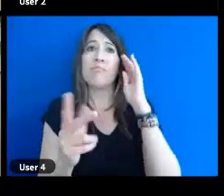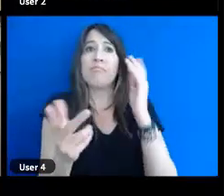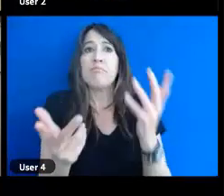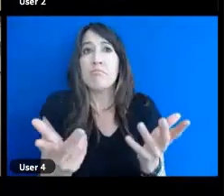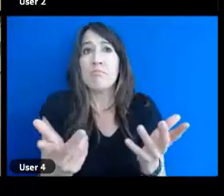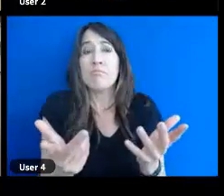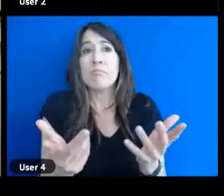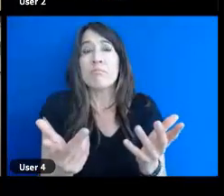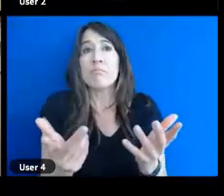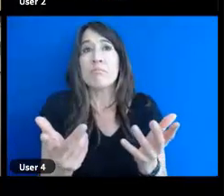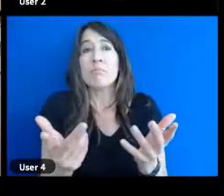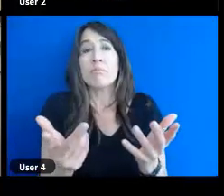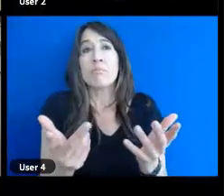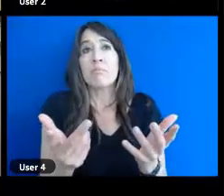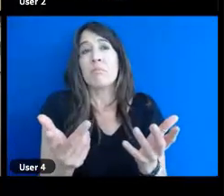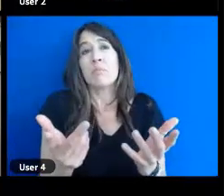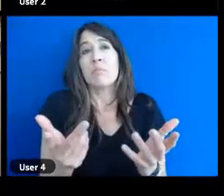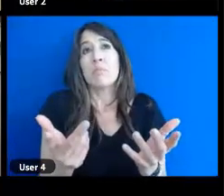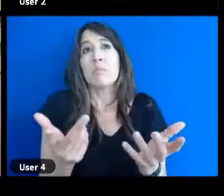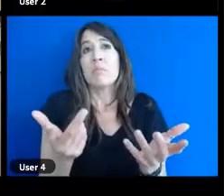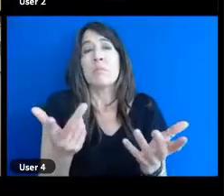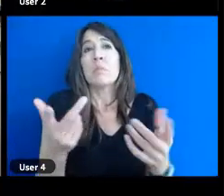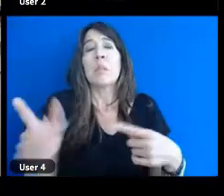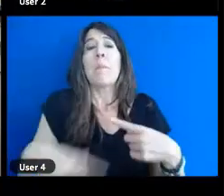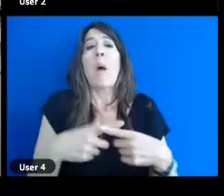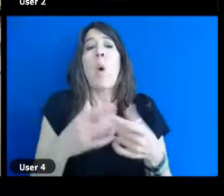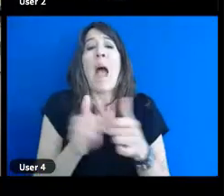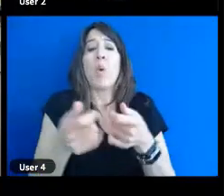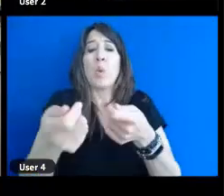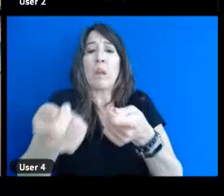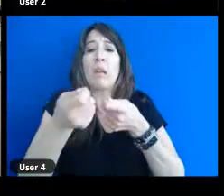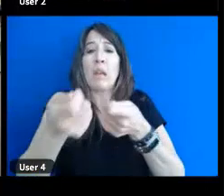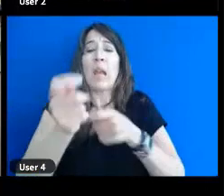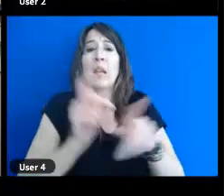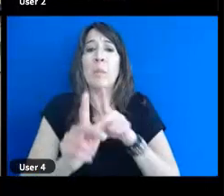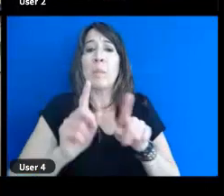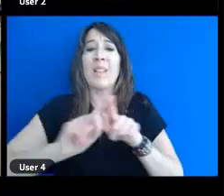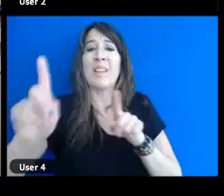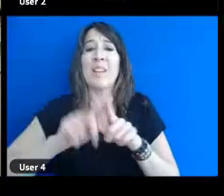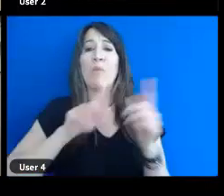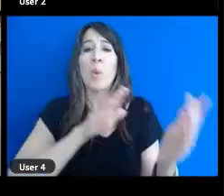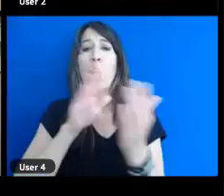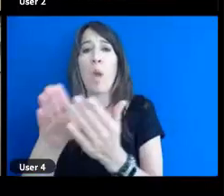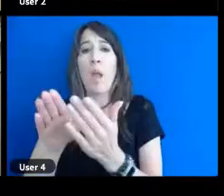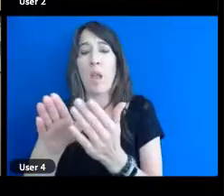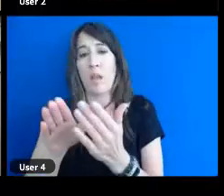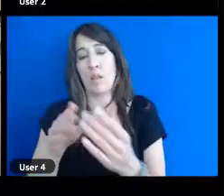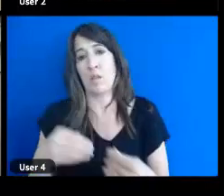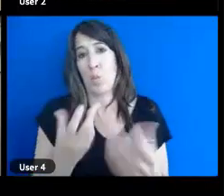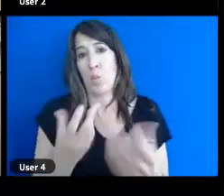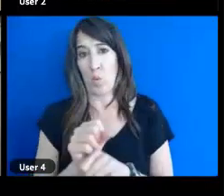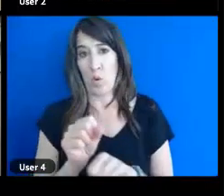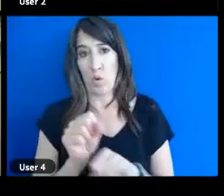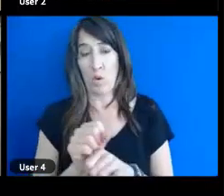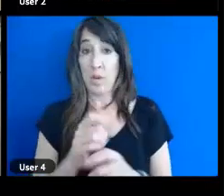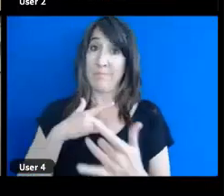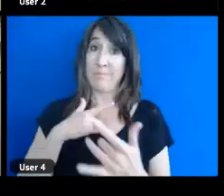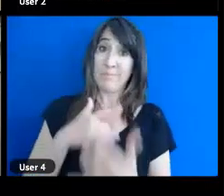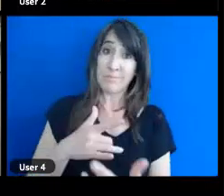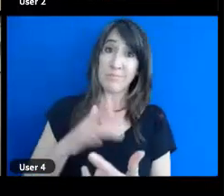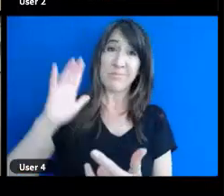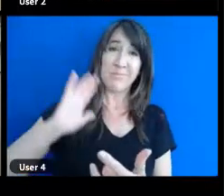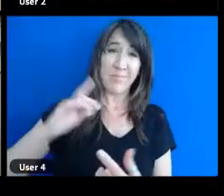opportunities, which goes to, It's about engaging people in a number of